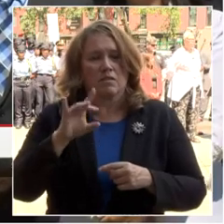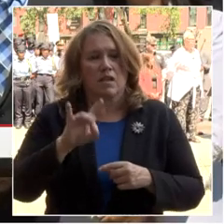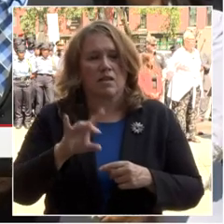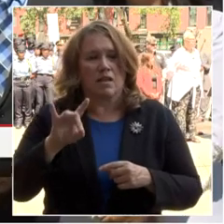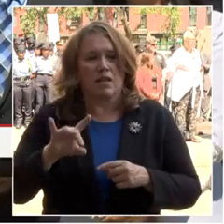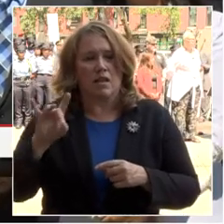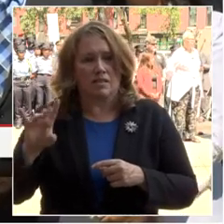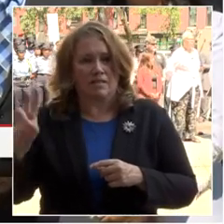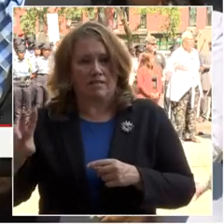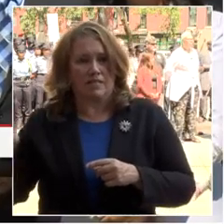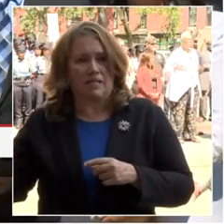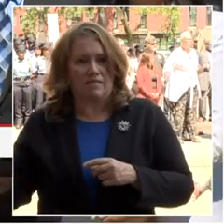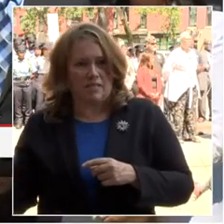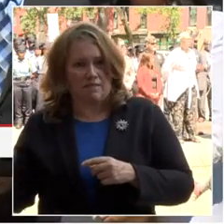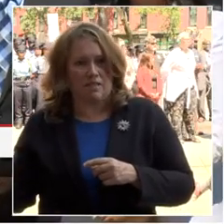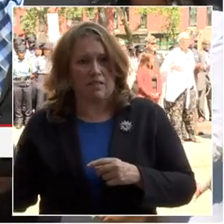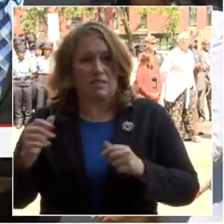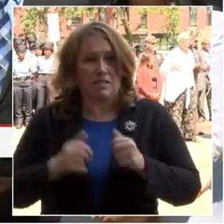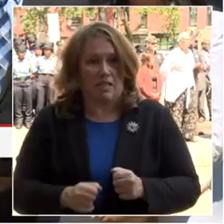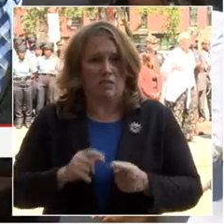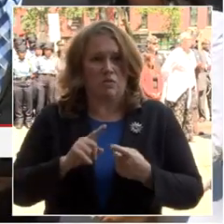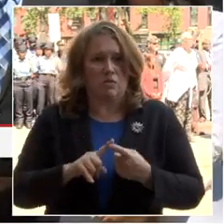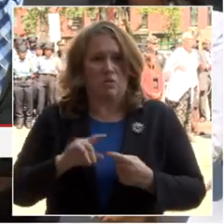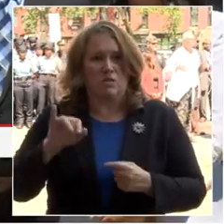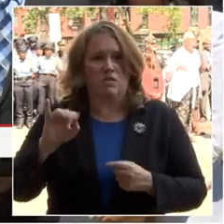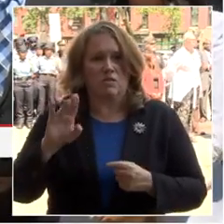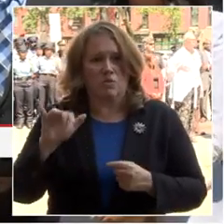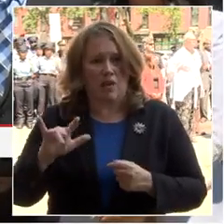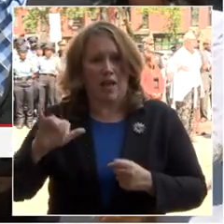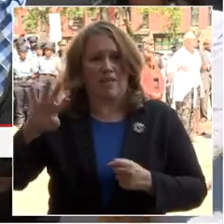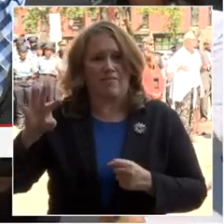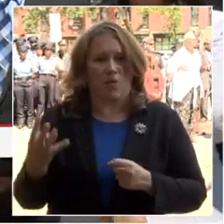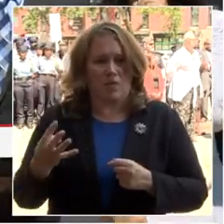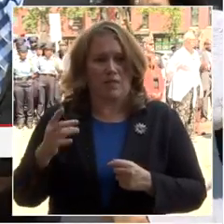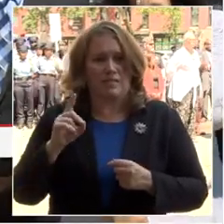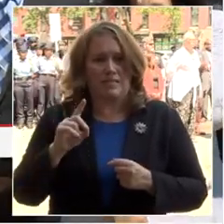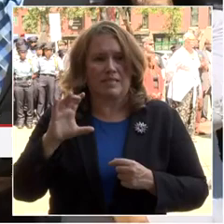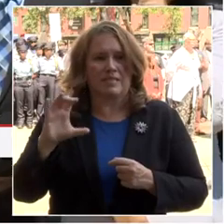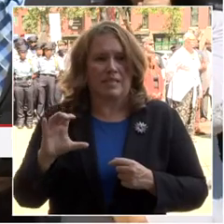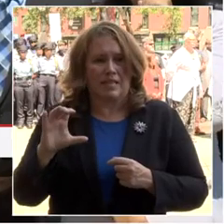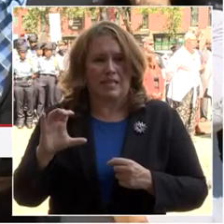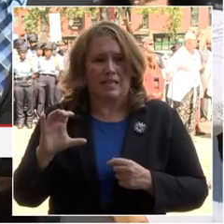888-777. Again, texting to July 4 DC